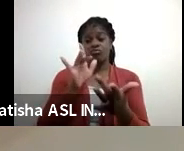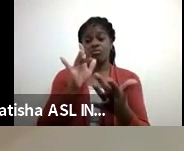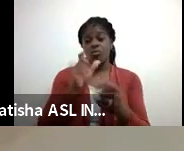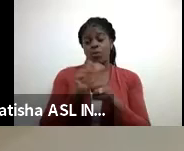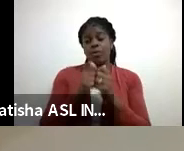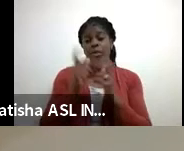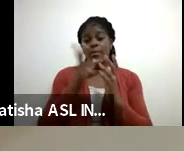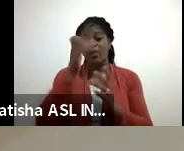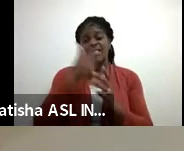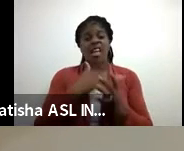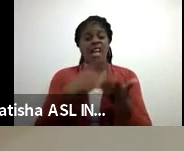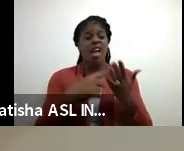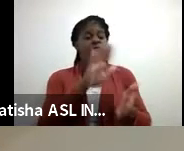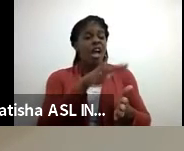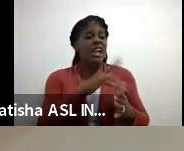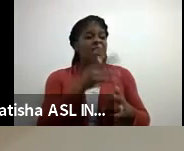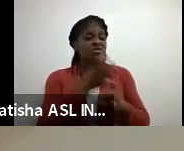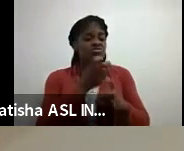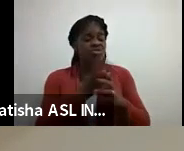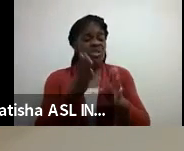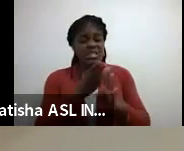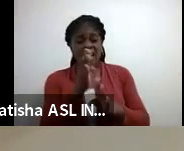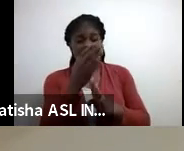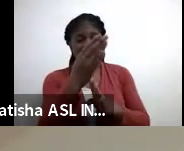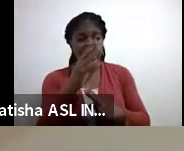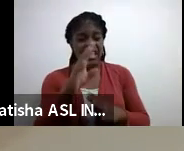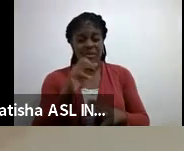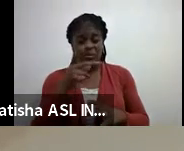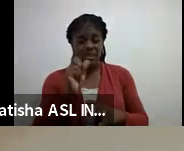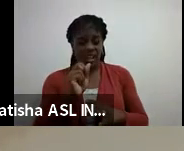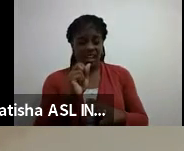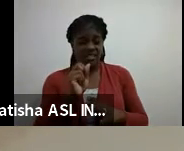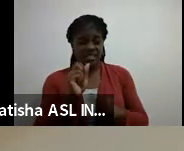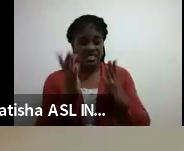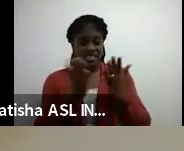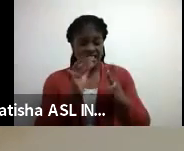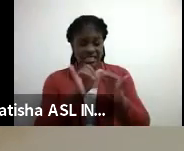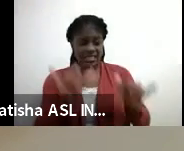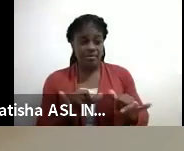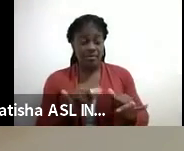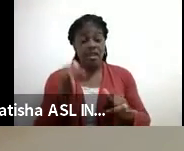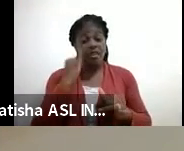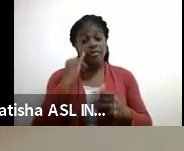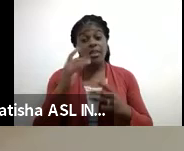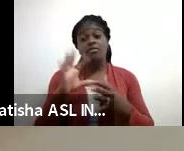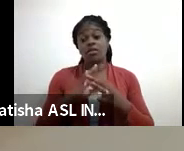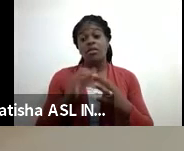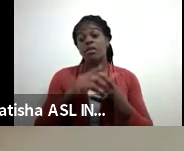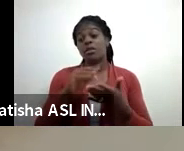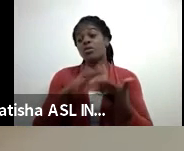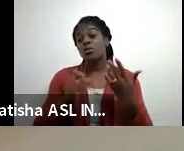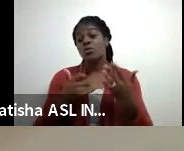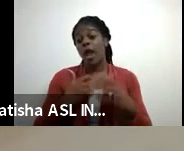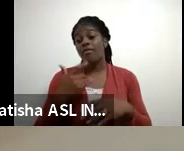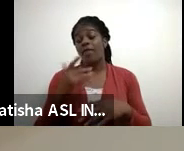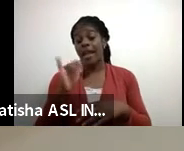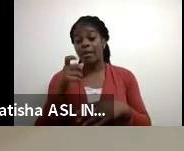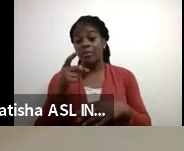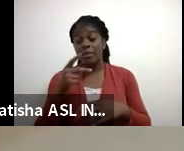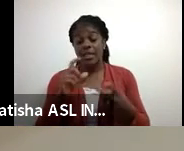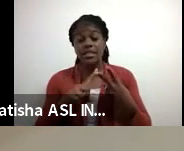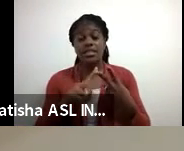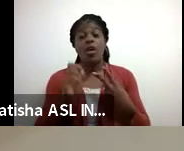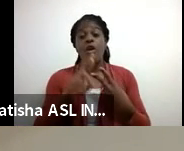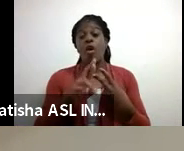about how difficult it is to navigate the system that is MCPS, whether that's talking about getting services for their children who have IEPs or just simply feeling